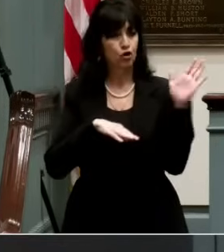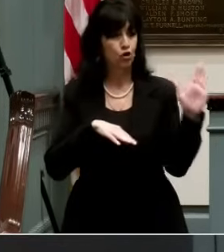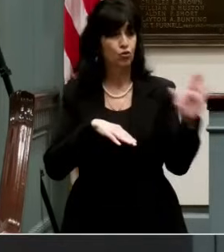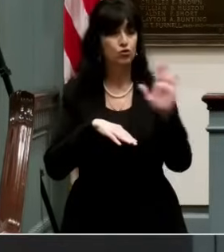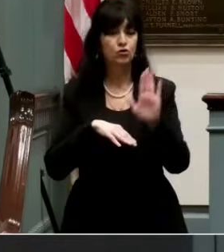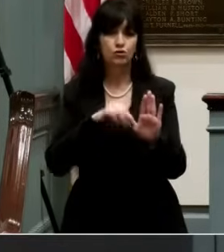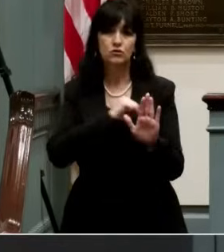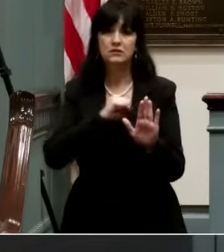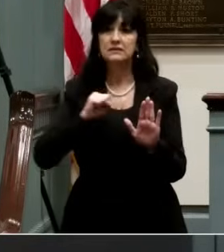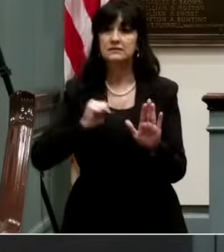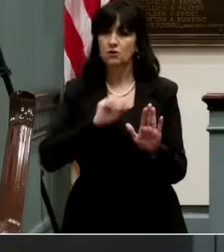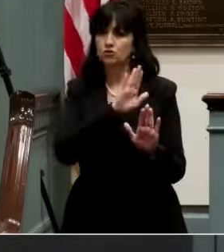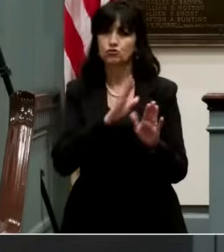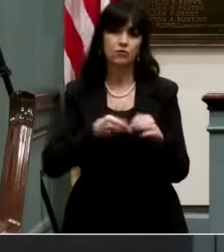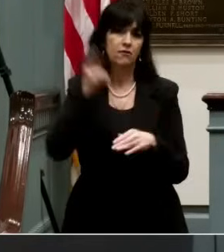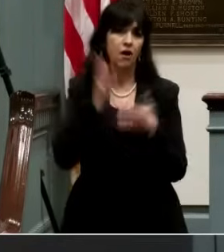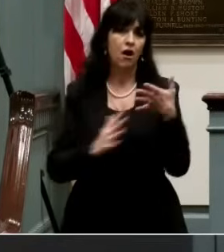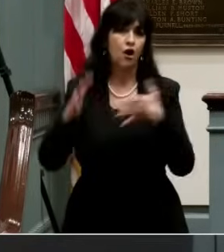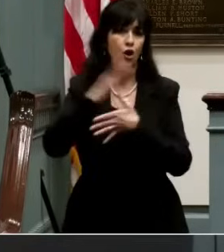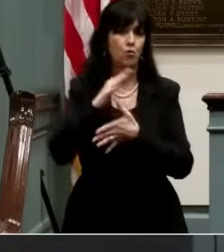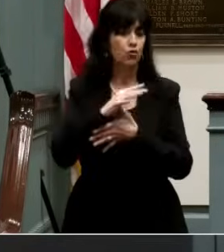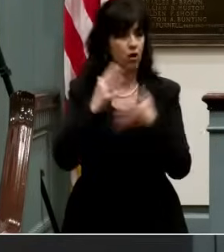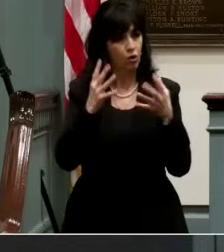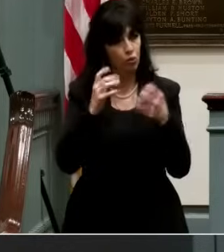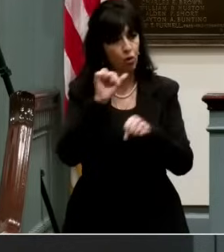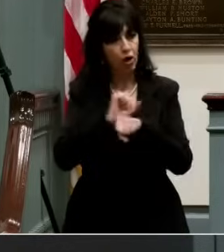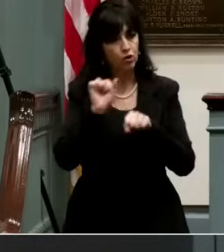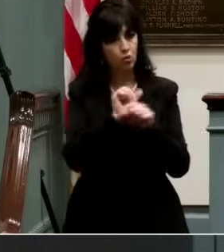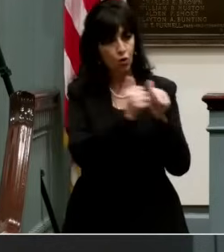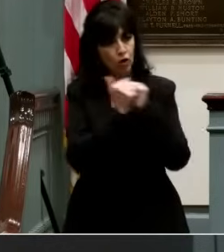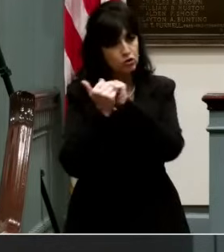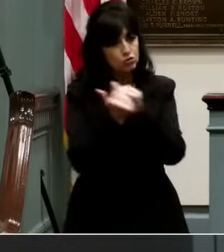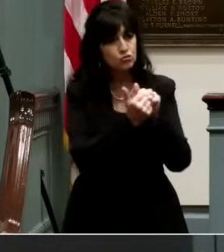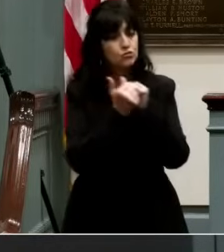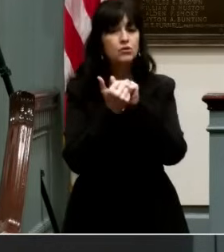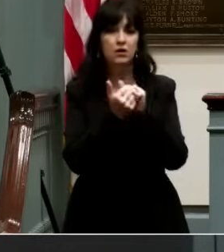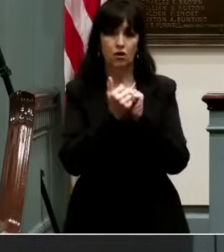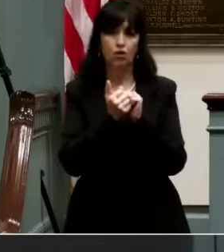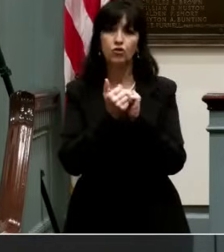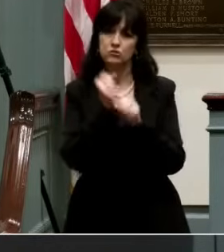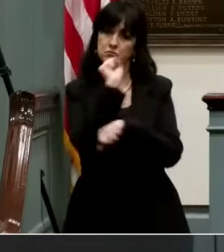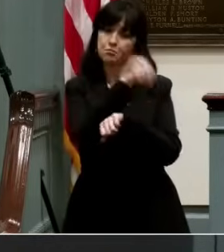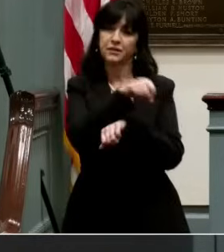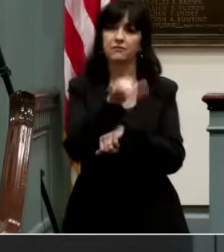priority for both of you. Let's work together to take on this existential threat.